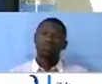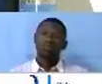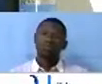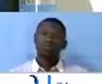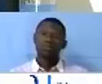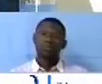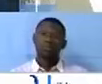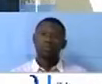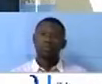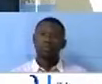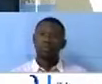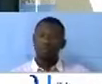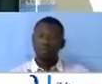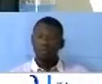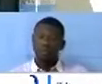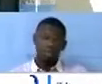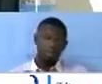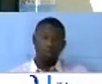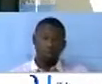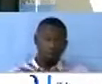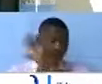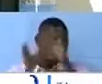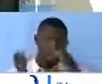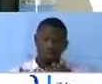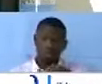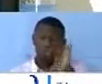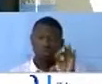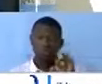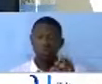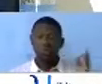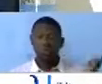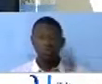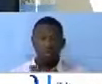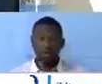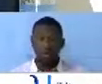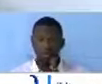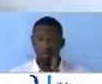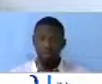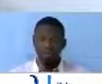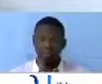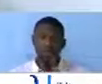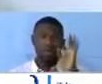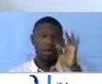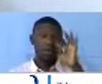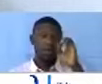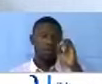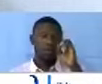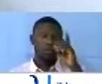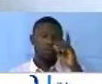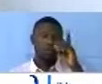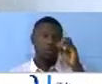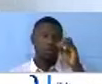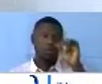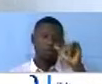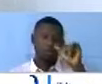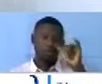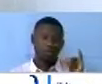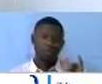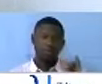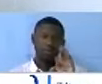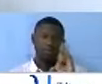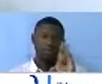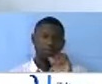they all choose to lie against Foday Barry. Mr. Chairman, if you want